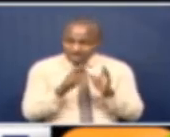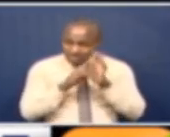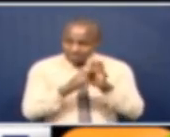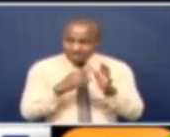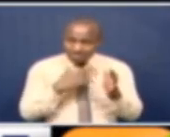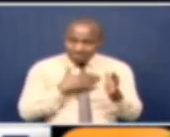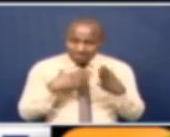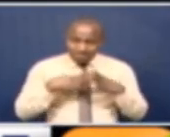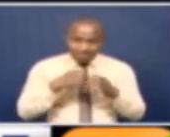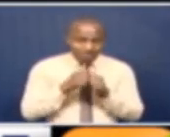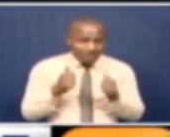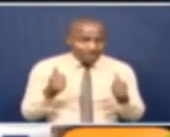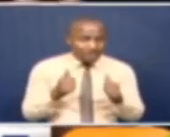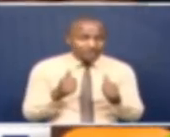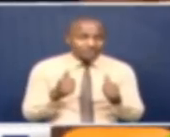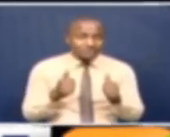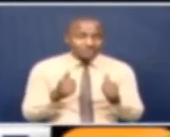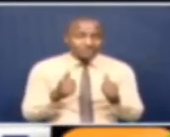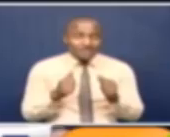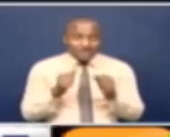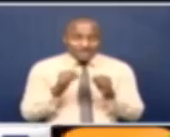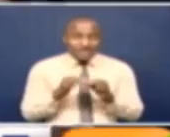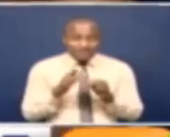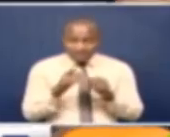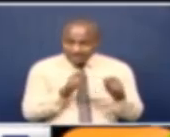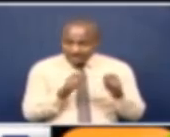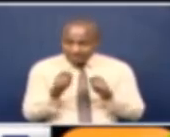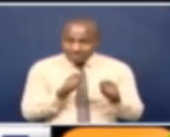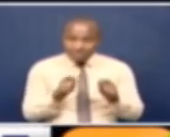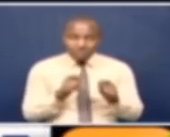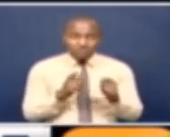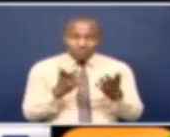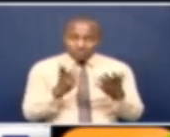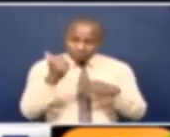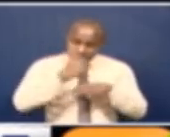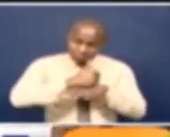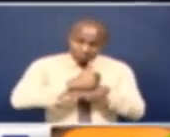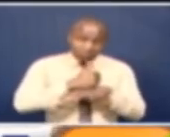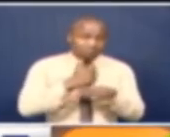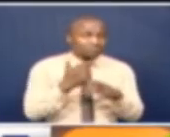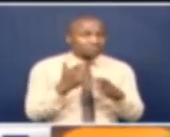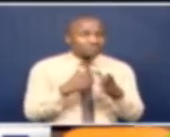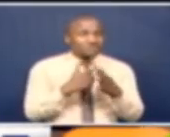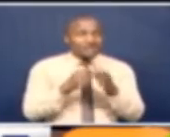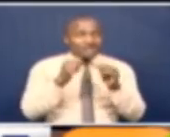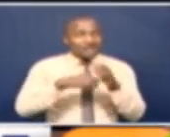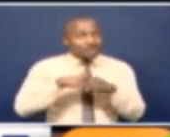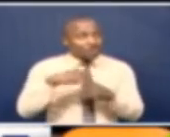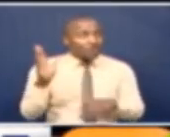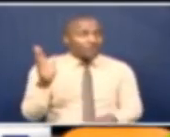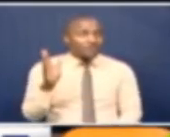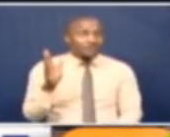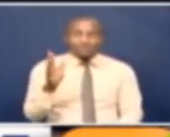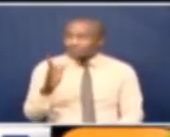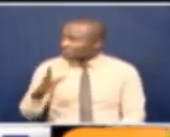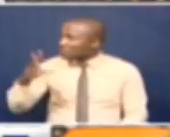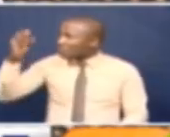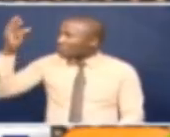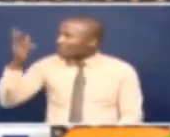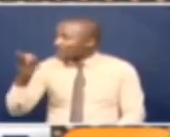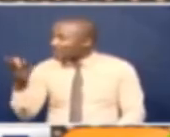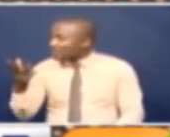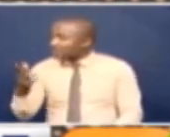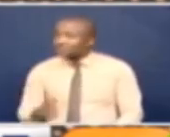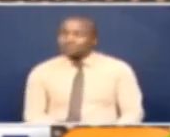well in this administration or in this establishment, then I might as well go away. And where are you going to go? You're going to form